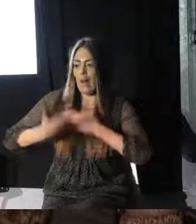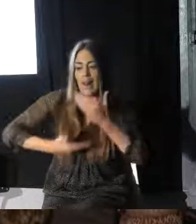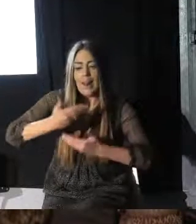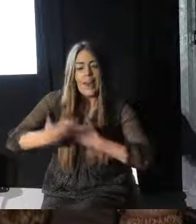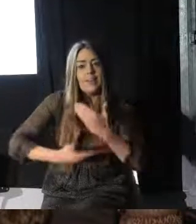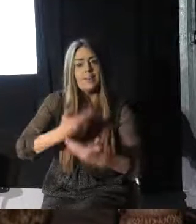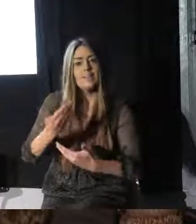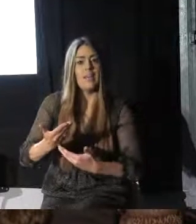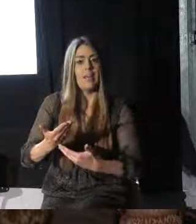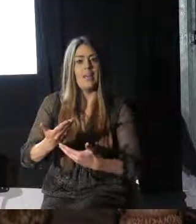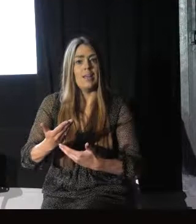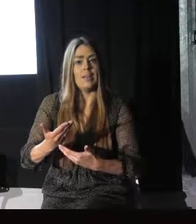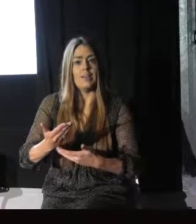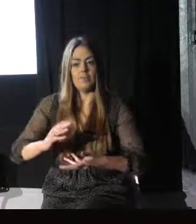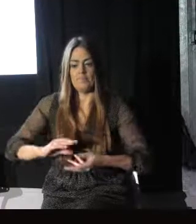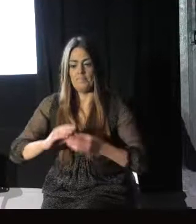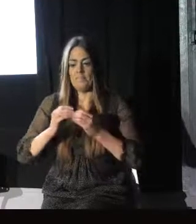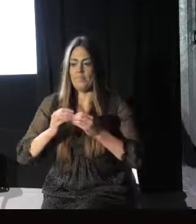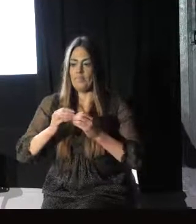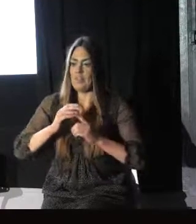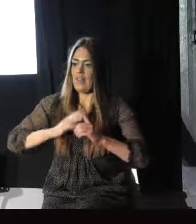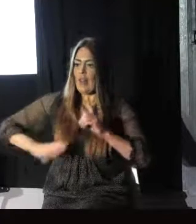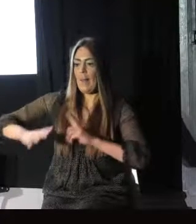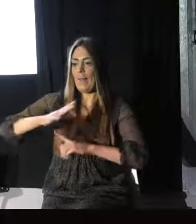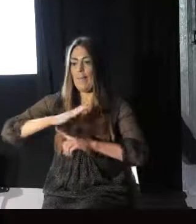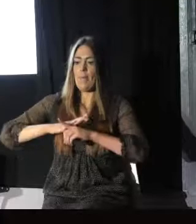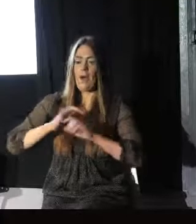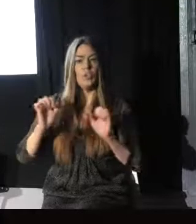the unfinished nature of empire, which is both